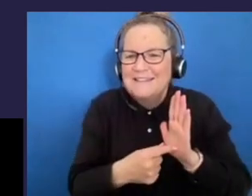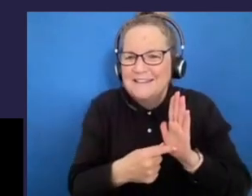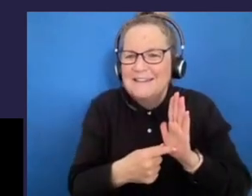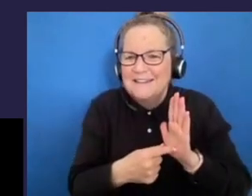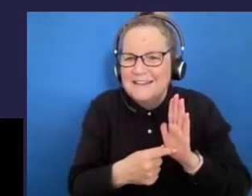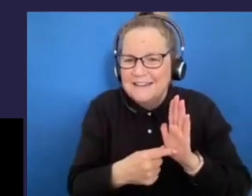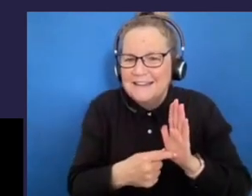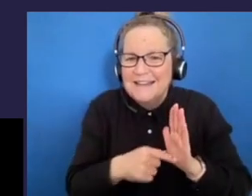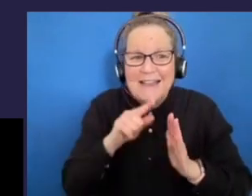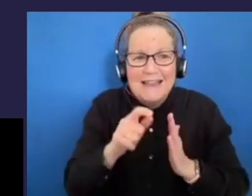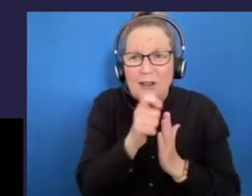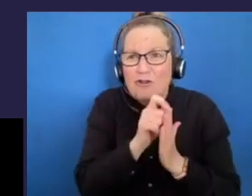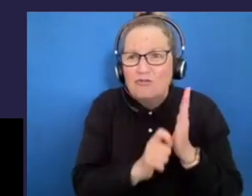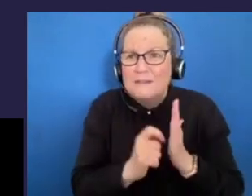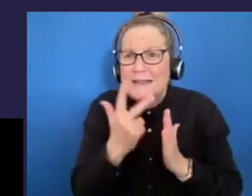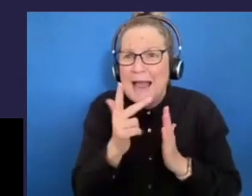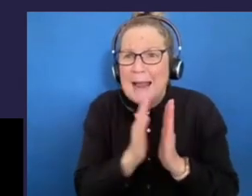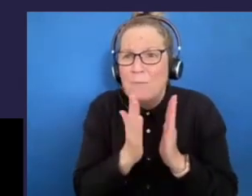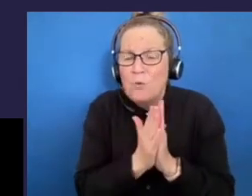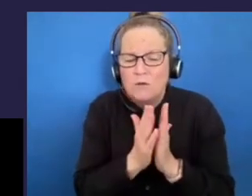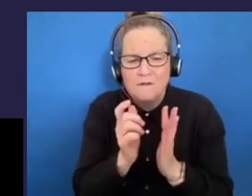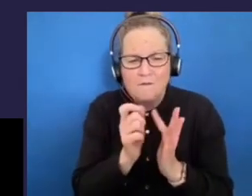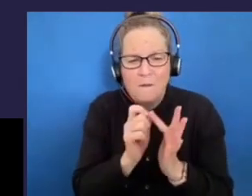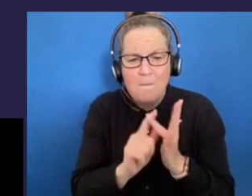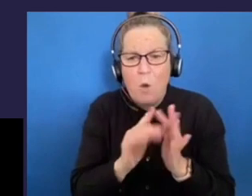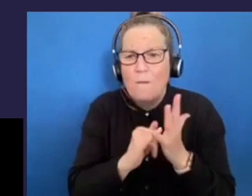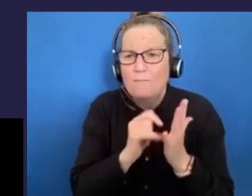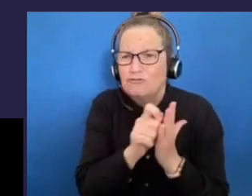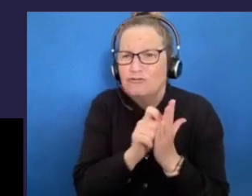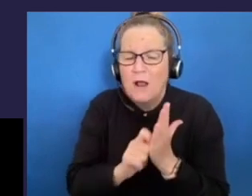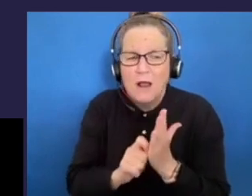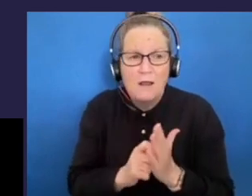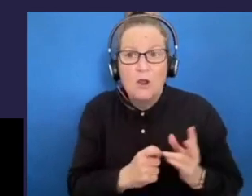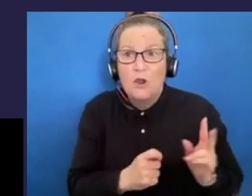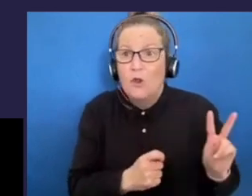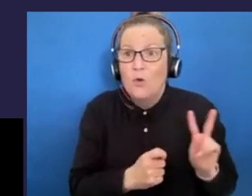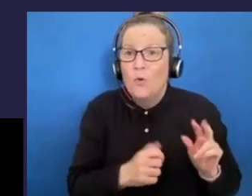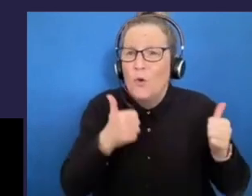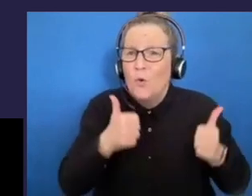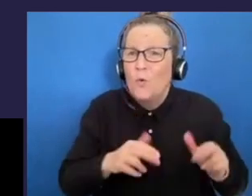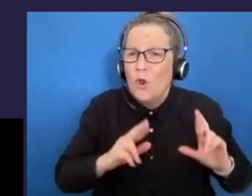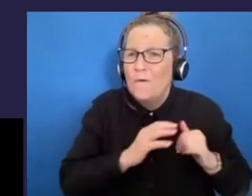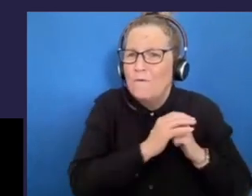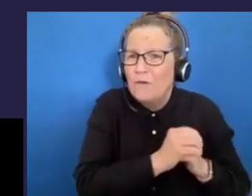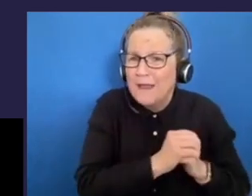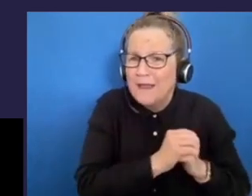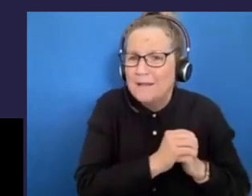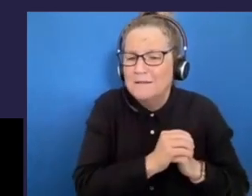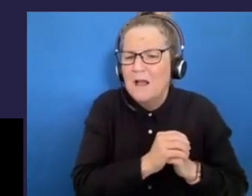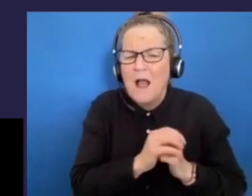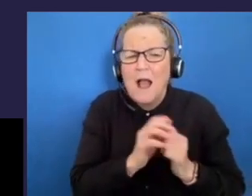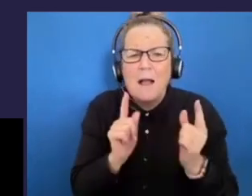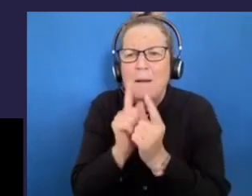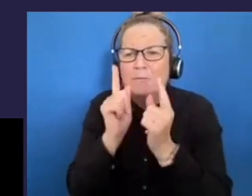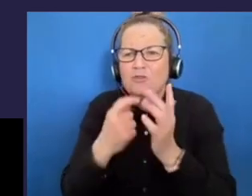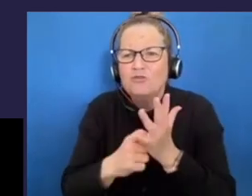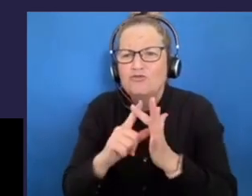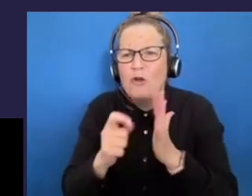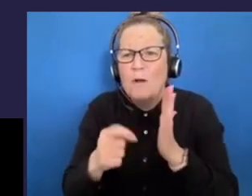of poetry by now, and Dickie they've become very, very close friends. I ran into Robert just